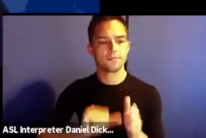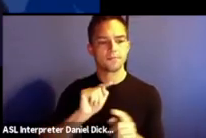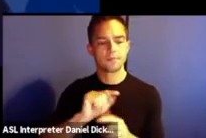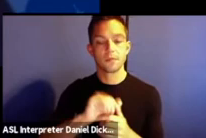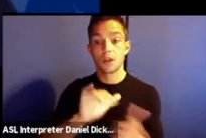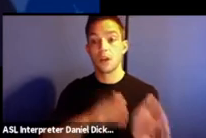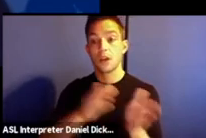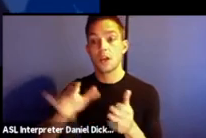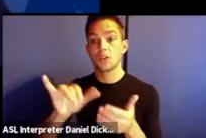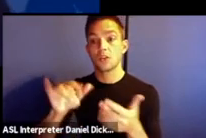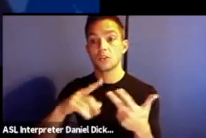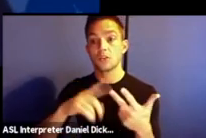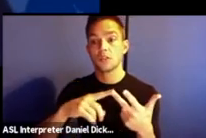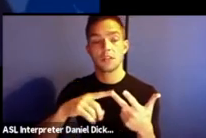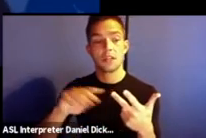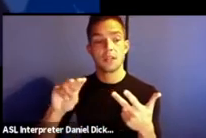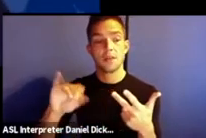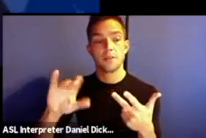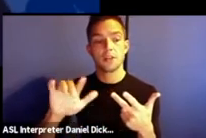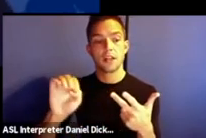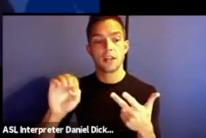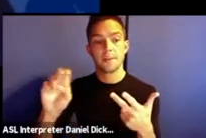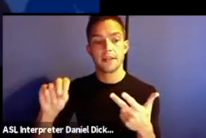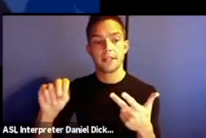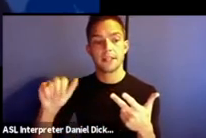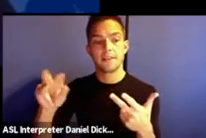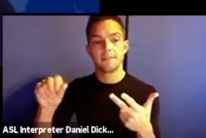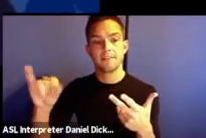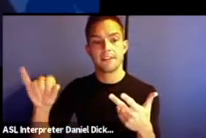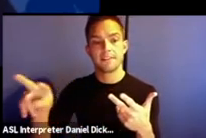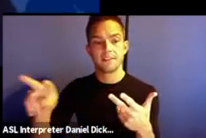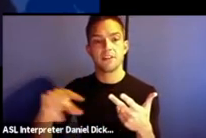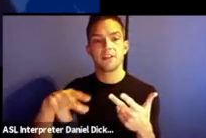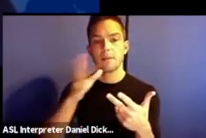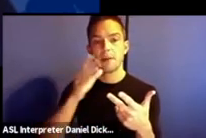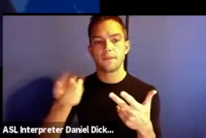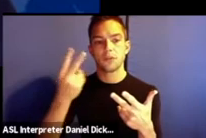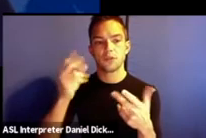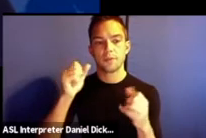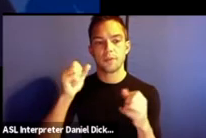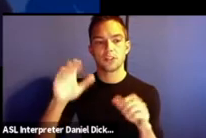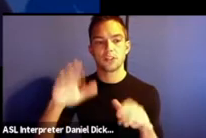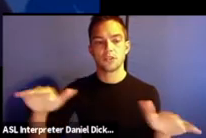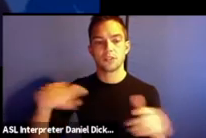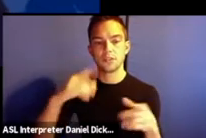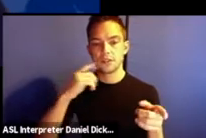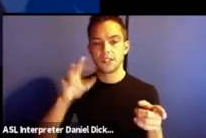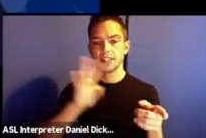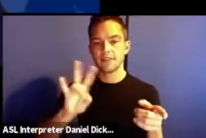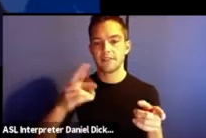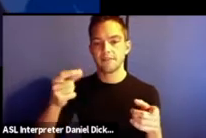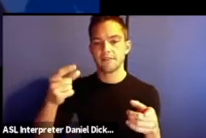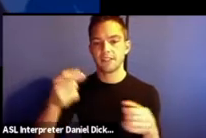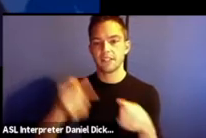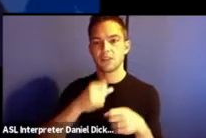And Ms. Michelle Benavie is the mom of two amazing children, Sam and Charlie. Her 7.5-year-old son, Sam,